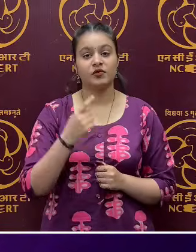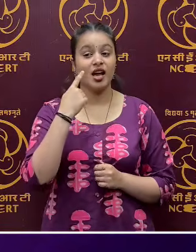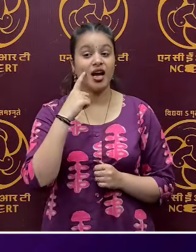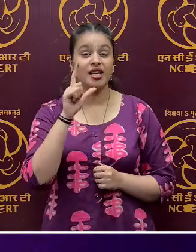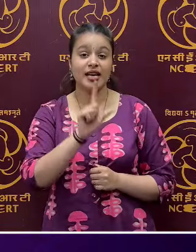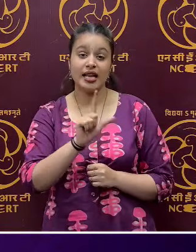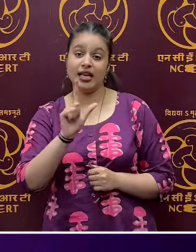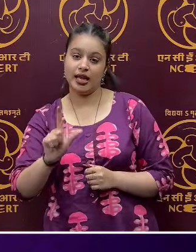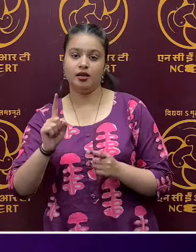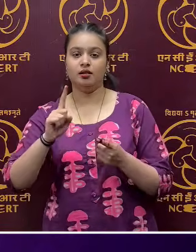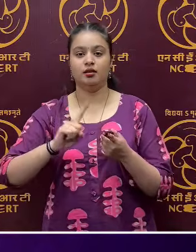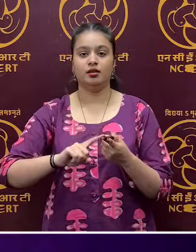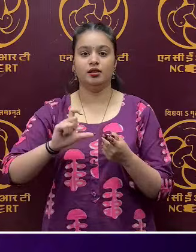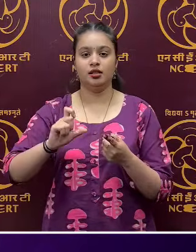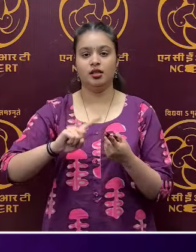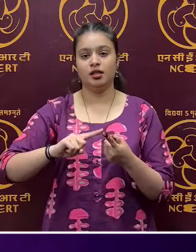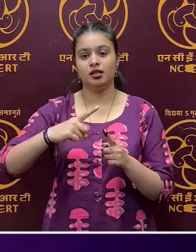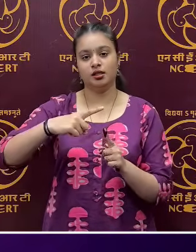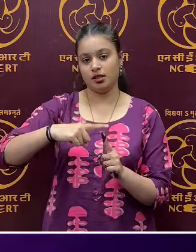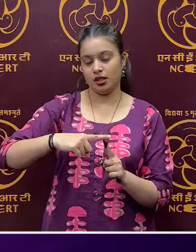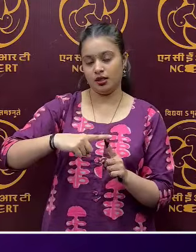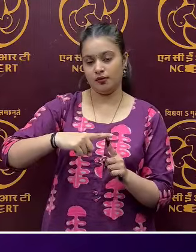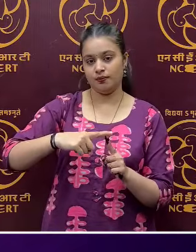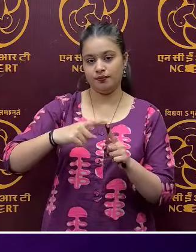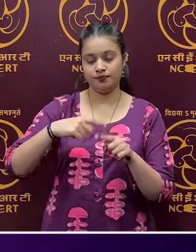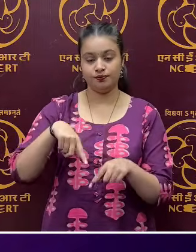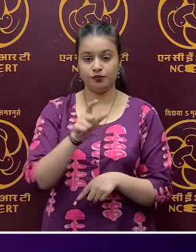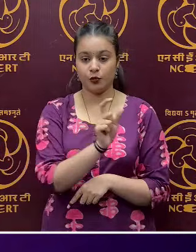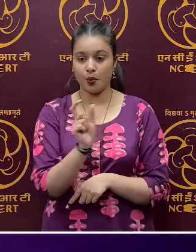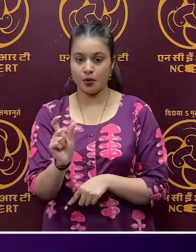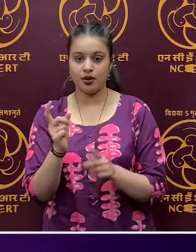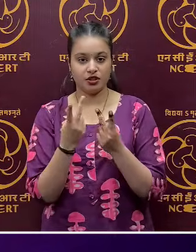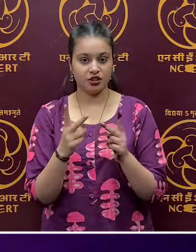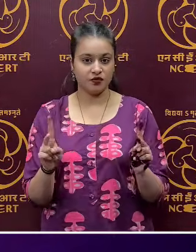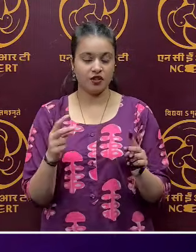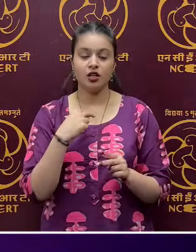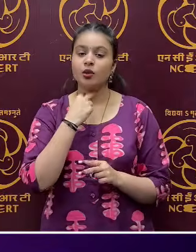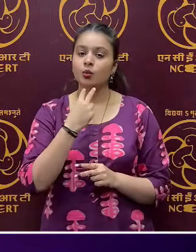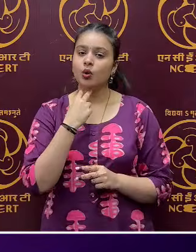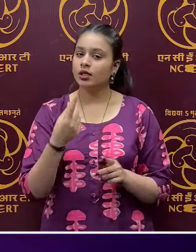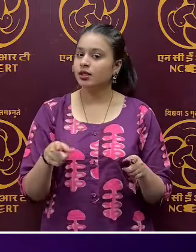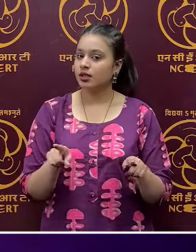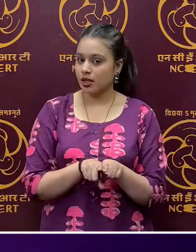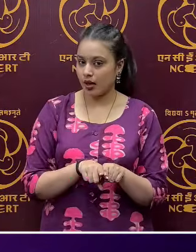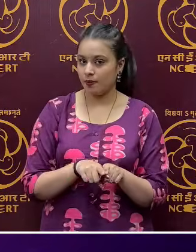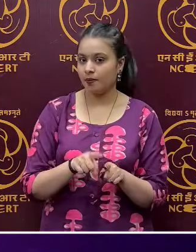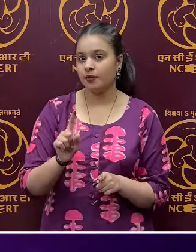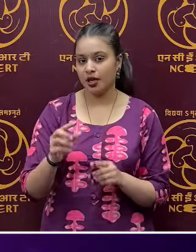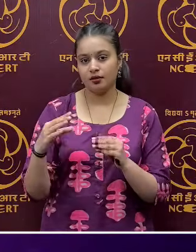Yeah. So these are two different words. Yeah. They sound similar. Yes.